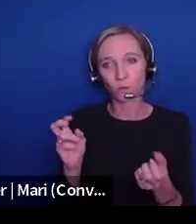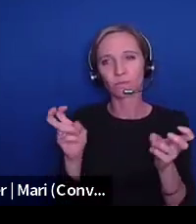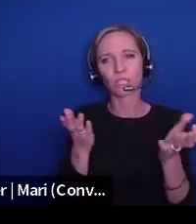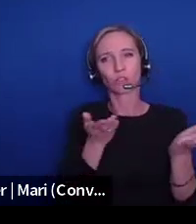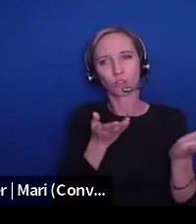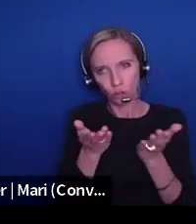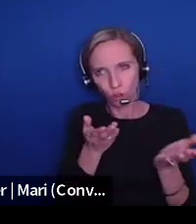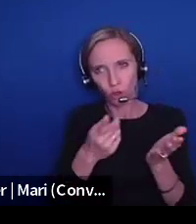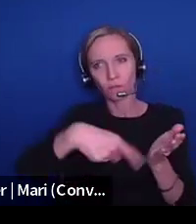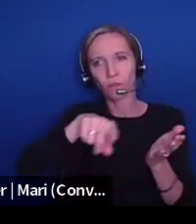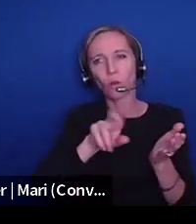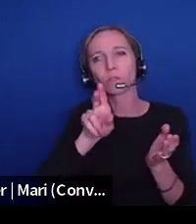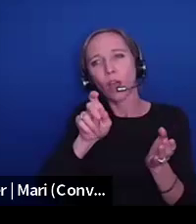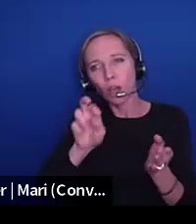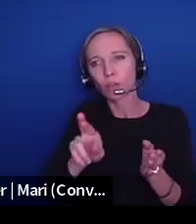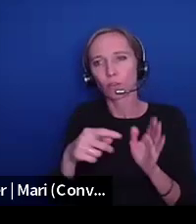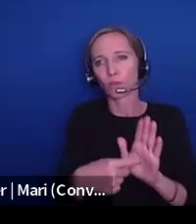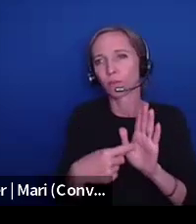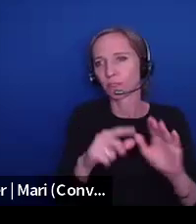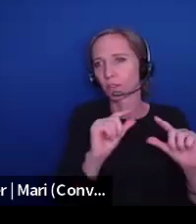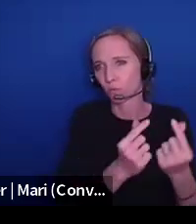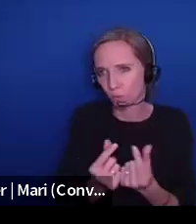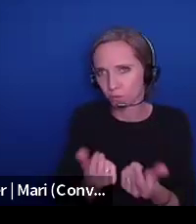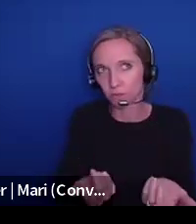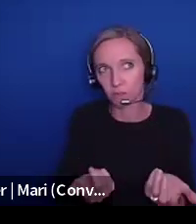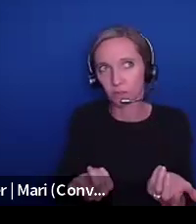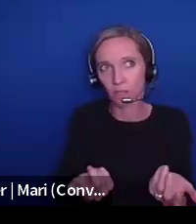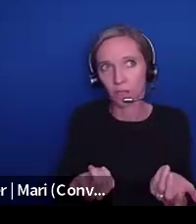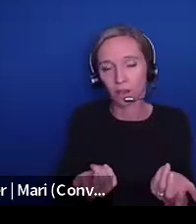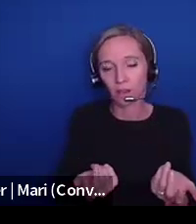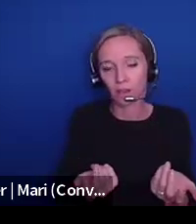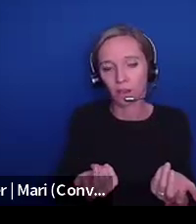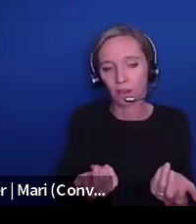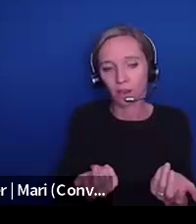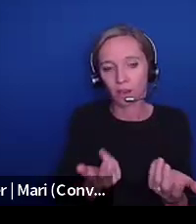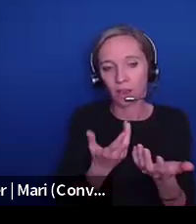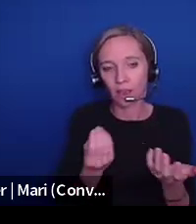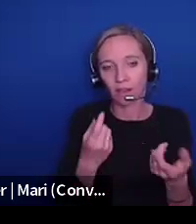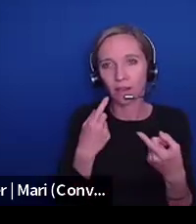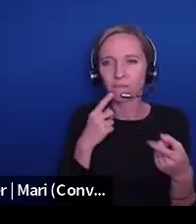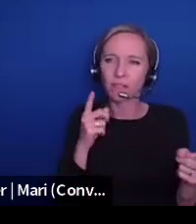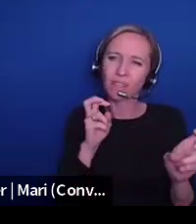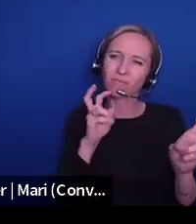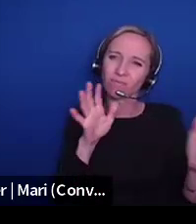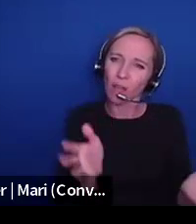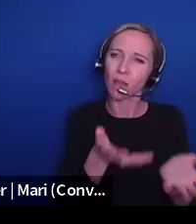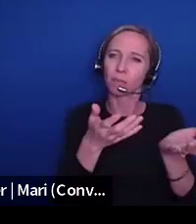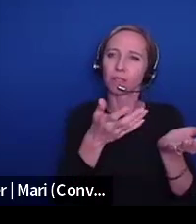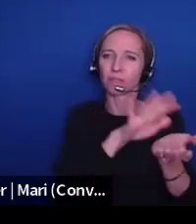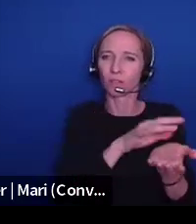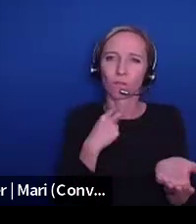serve underrepresented groups and effectively and uplift their